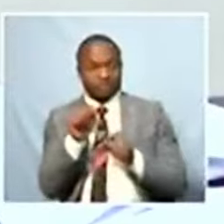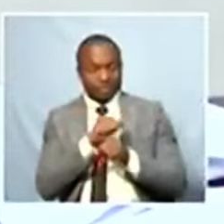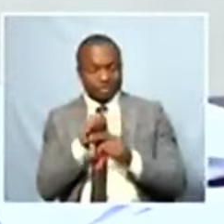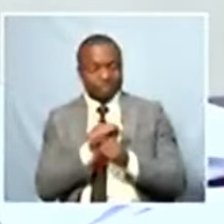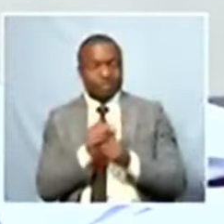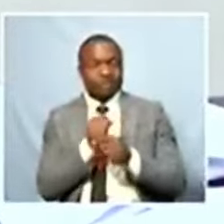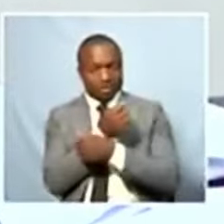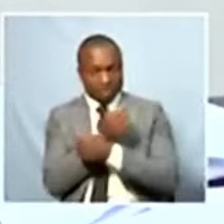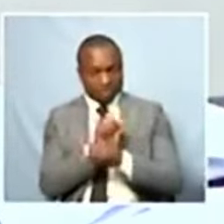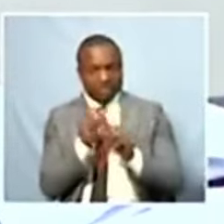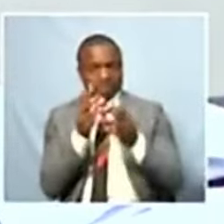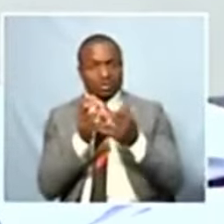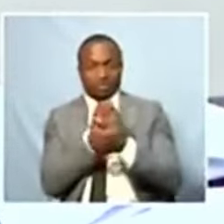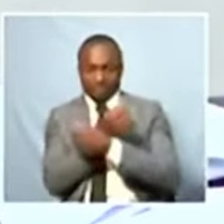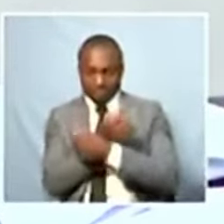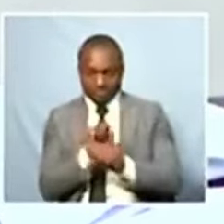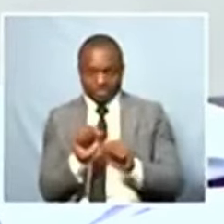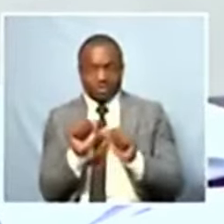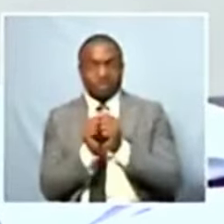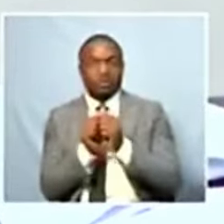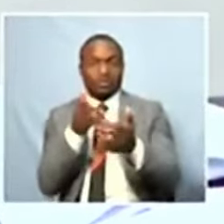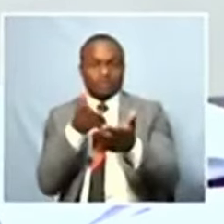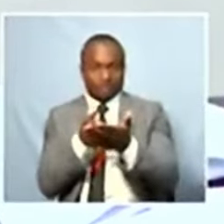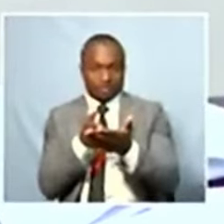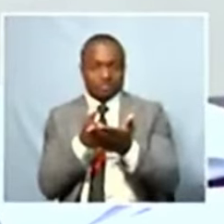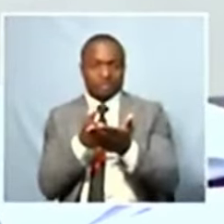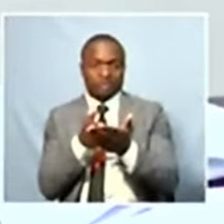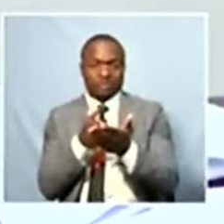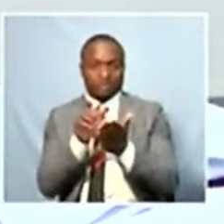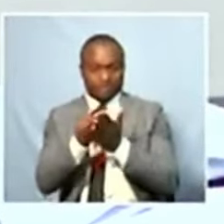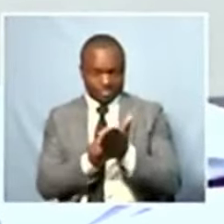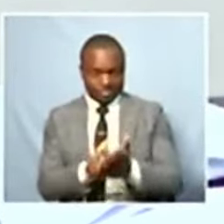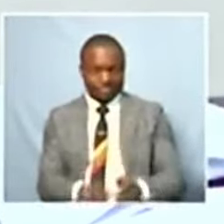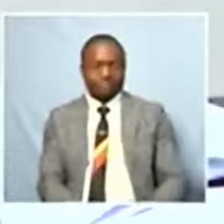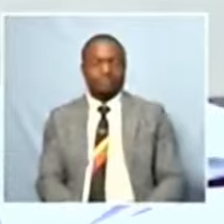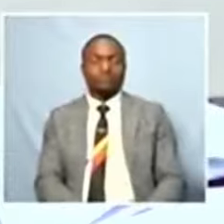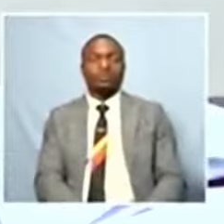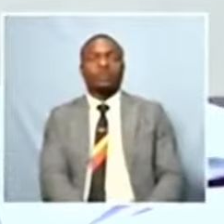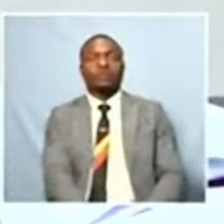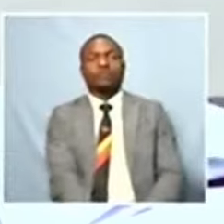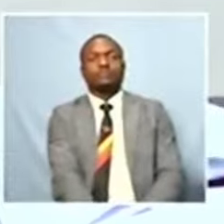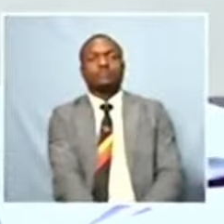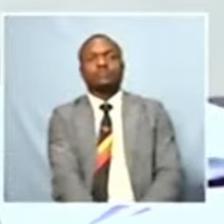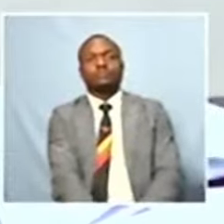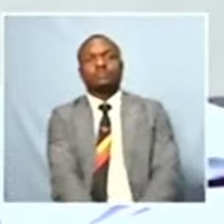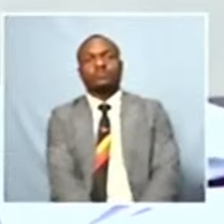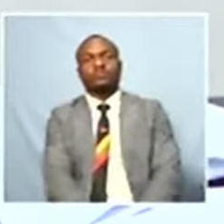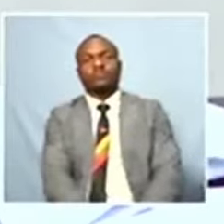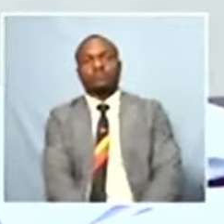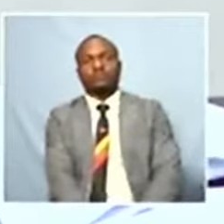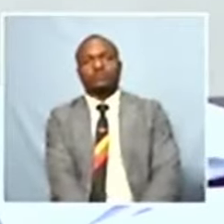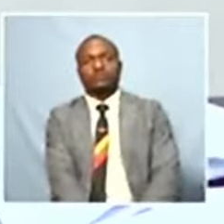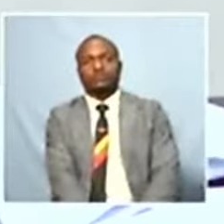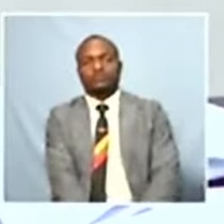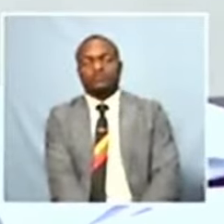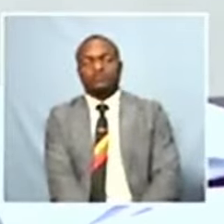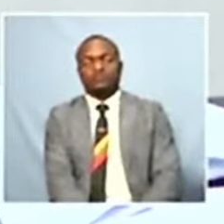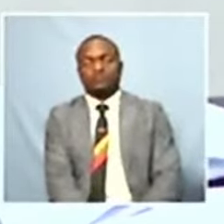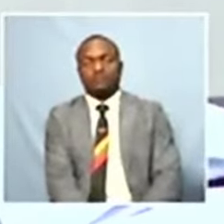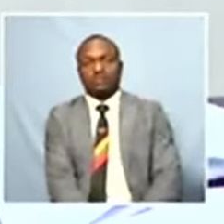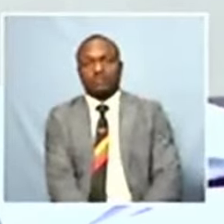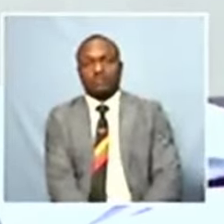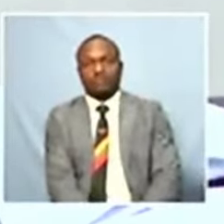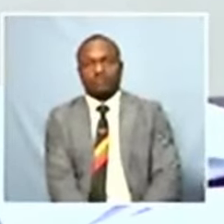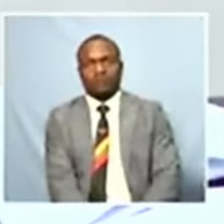situations that we want to mitigate with this measure. And then on the issue of